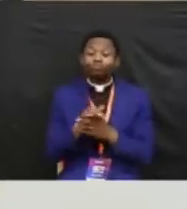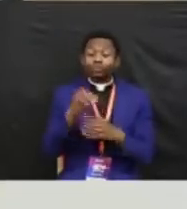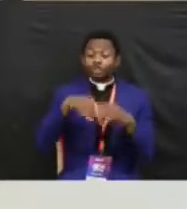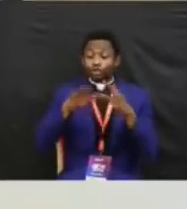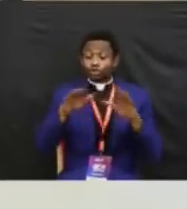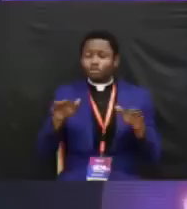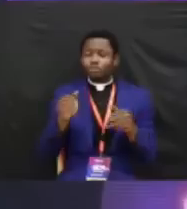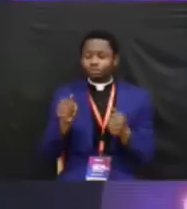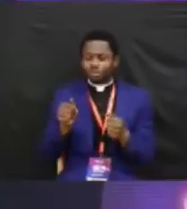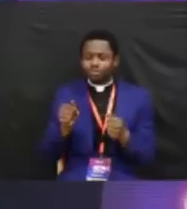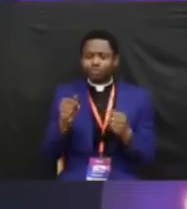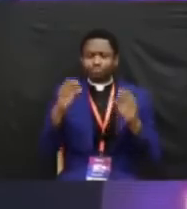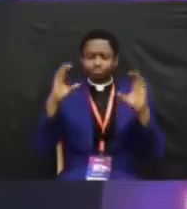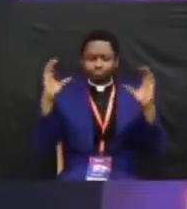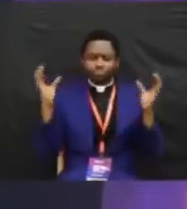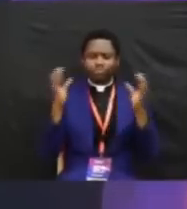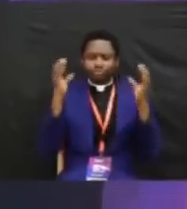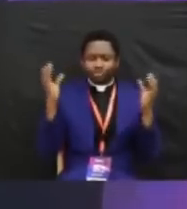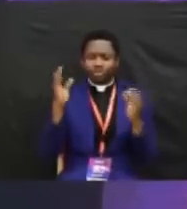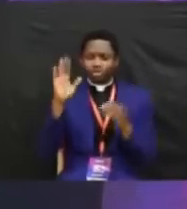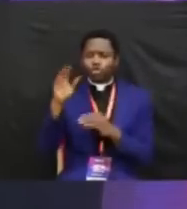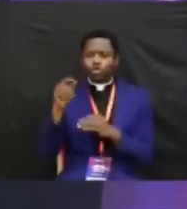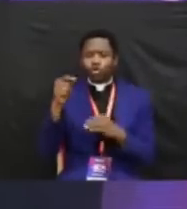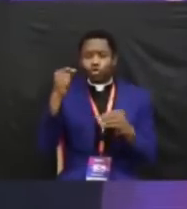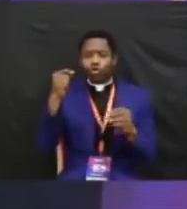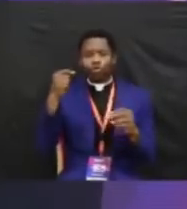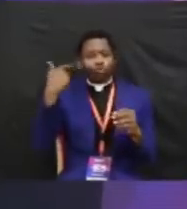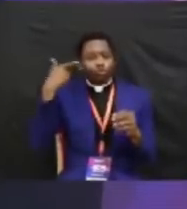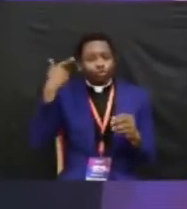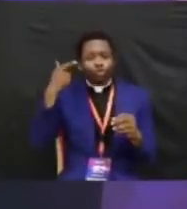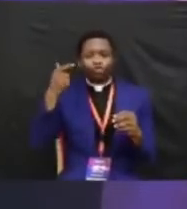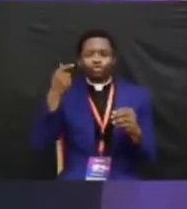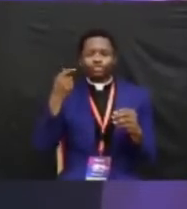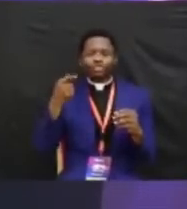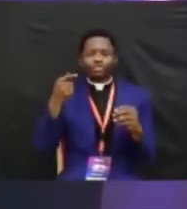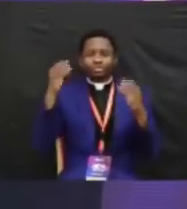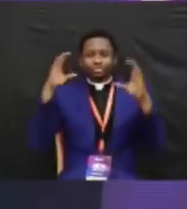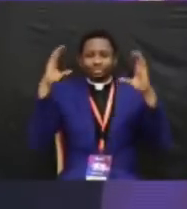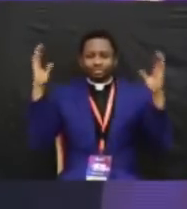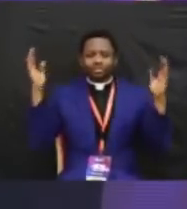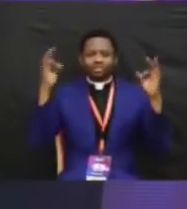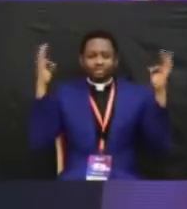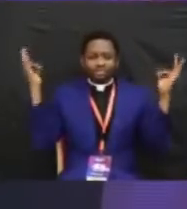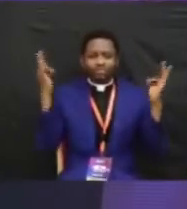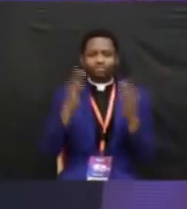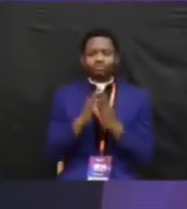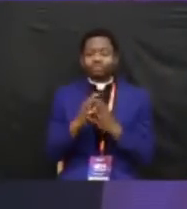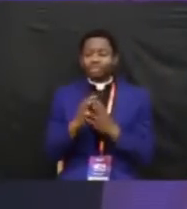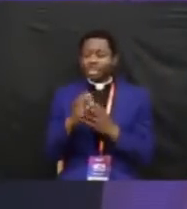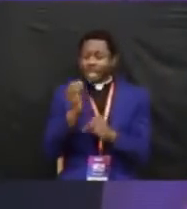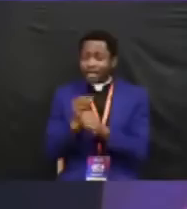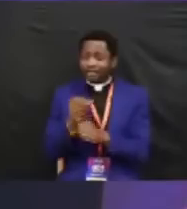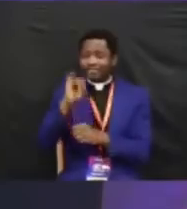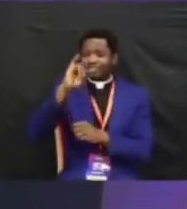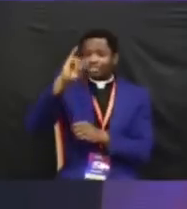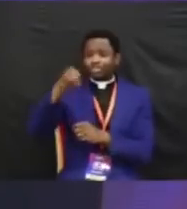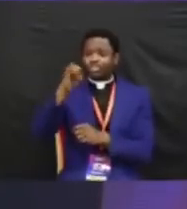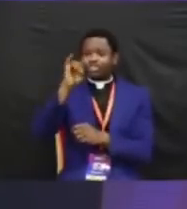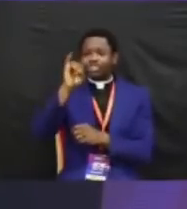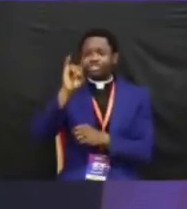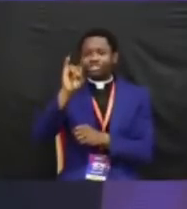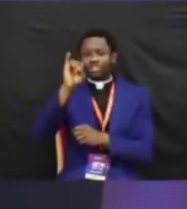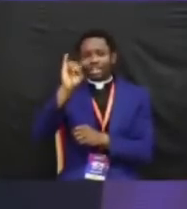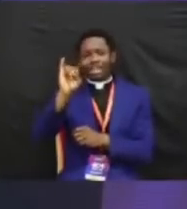period successfully celebrated its golden jubilee. It also launched the Jetro initiative which as of